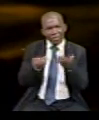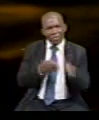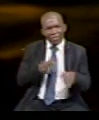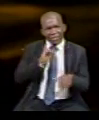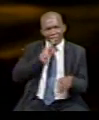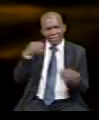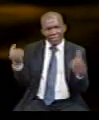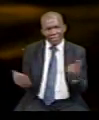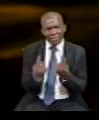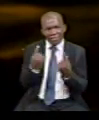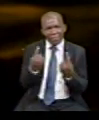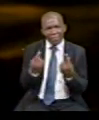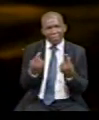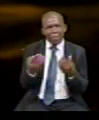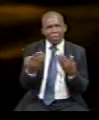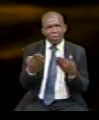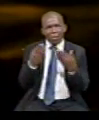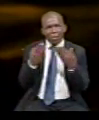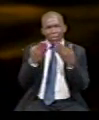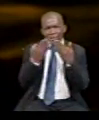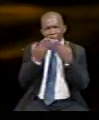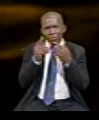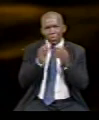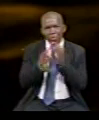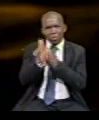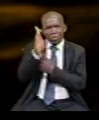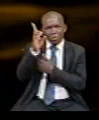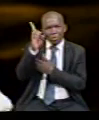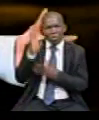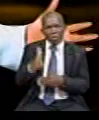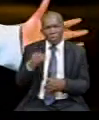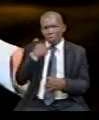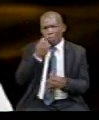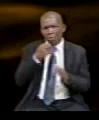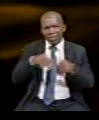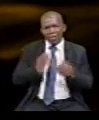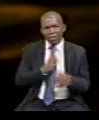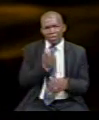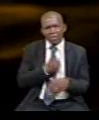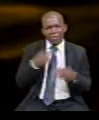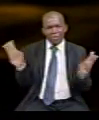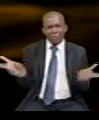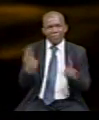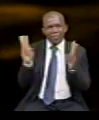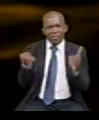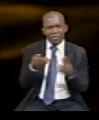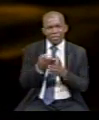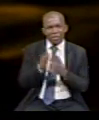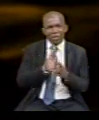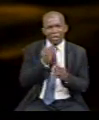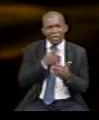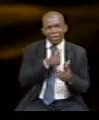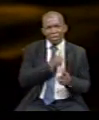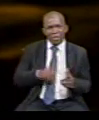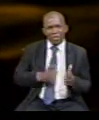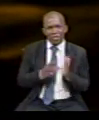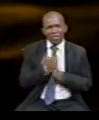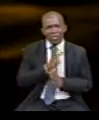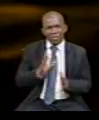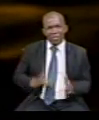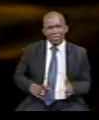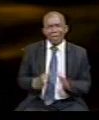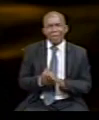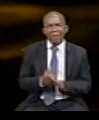which giveth us the victory through our Lord Jesus Christ. Therefore, my beloved brethren," this is where we are going to now. What should be the concept? What